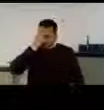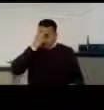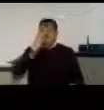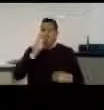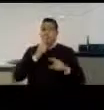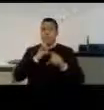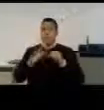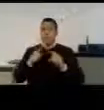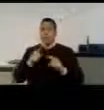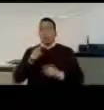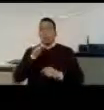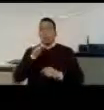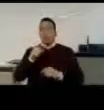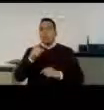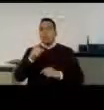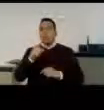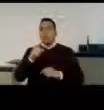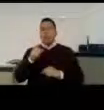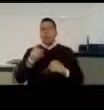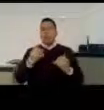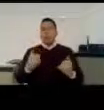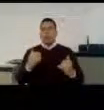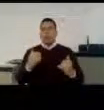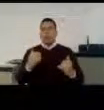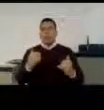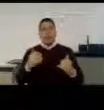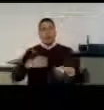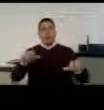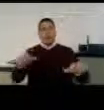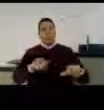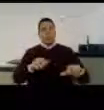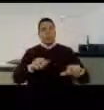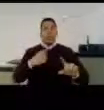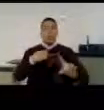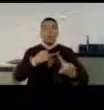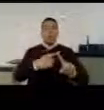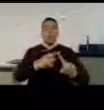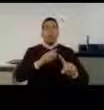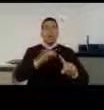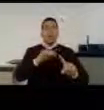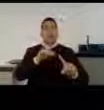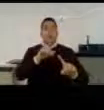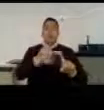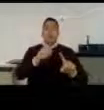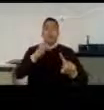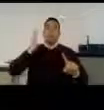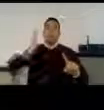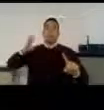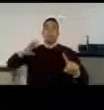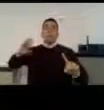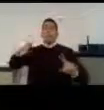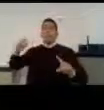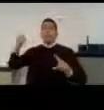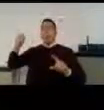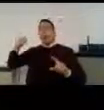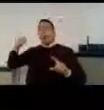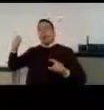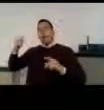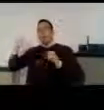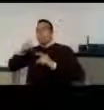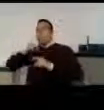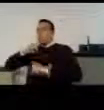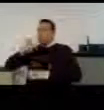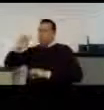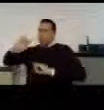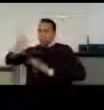too, but you're standing on the shoulders of giants. There are amazing people that for decades really worked to get each